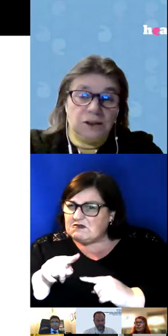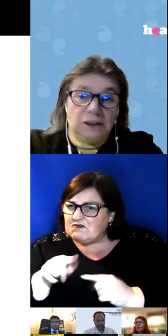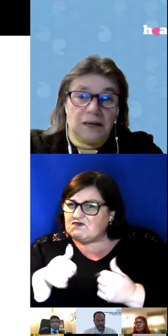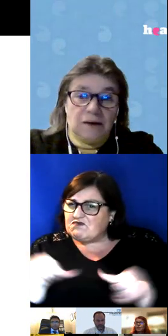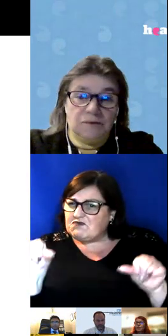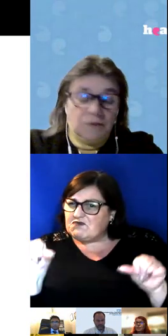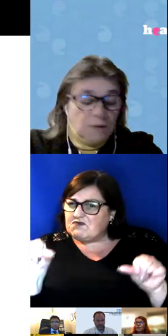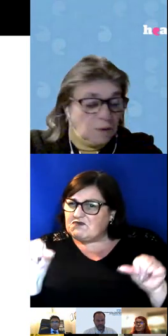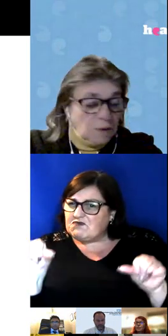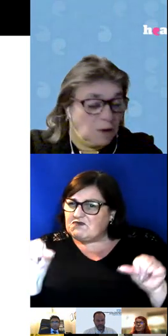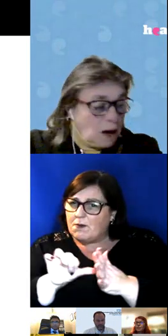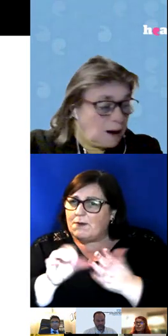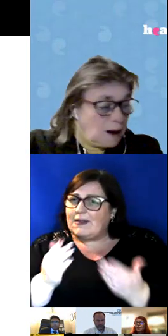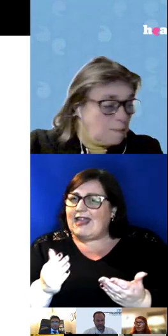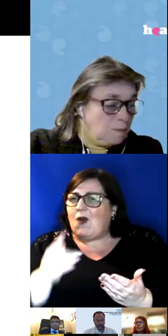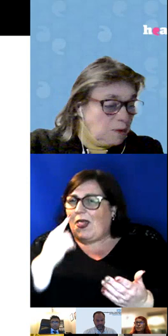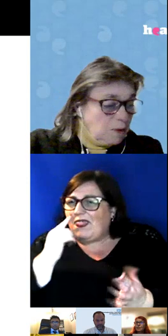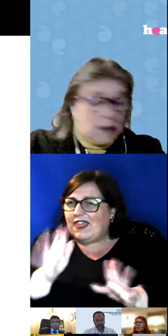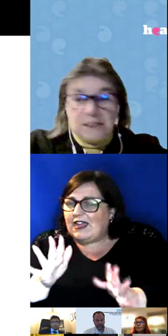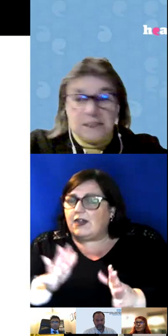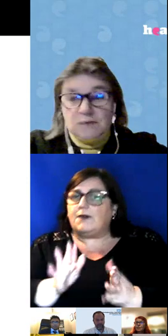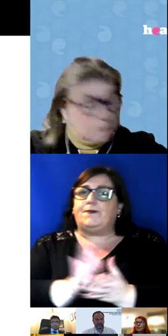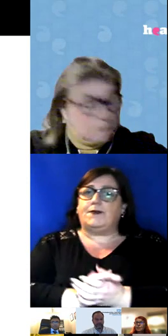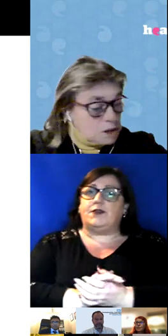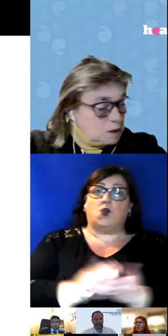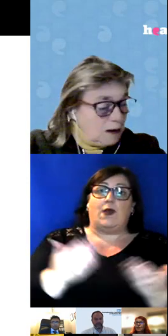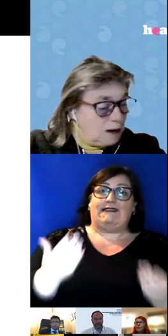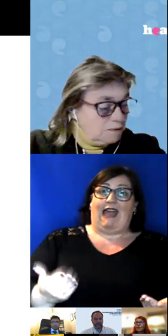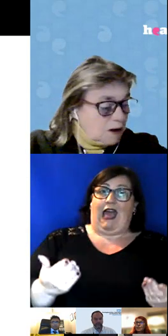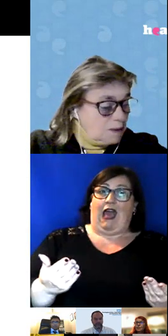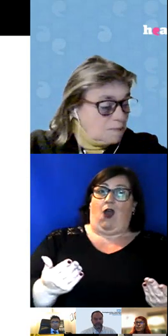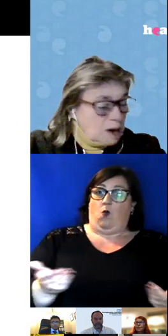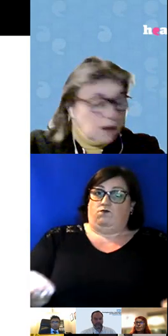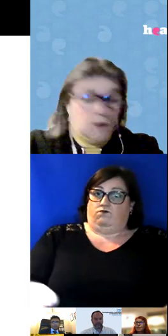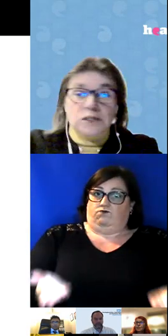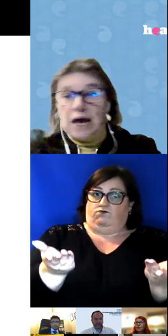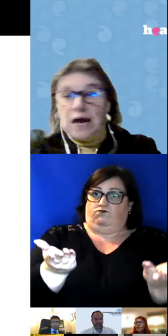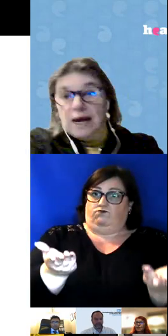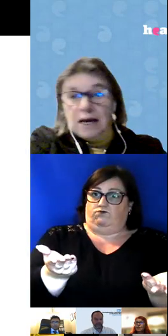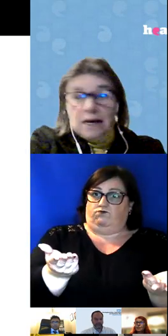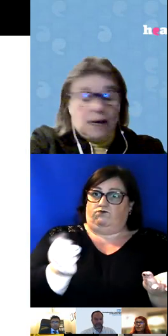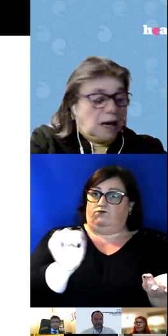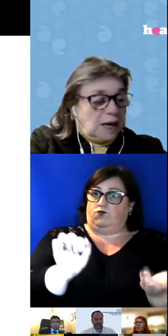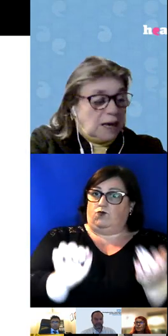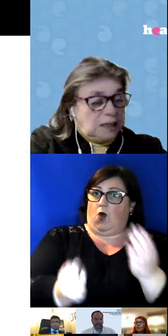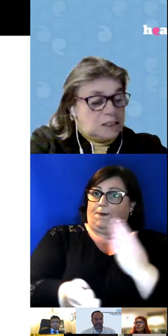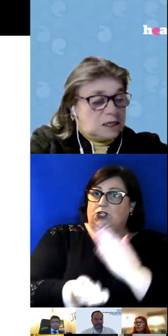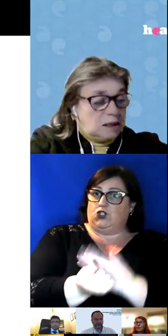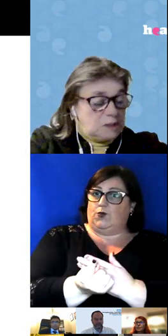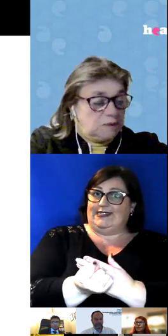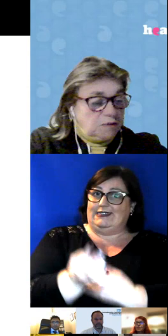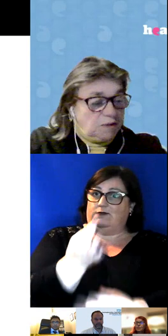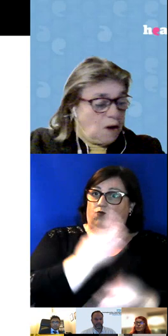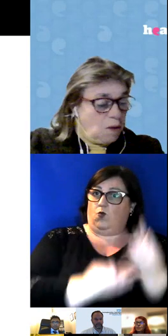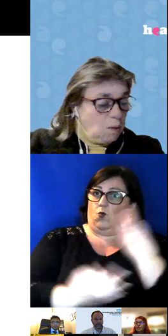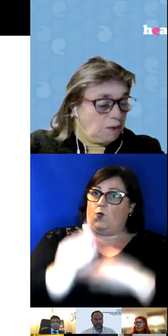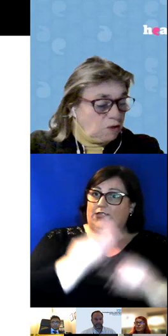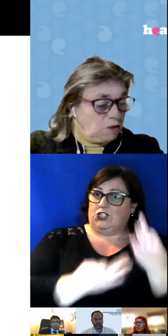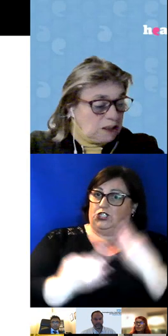an opportunity now for you guys in the room to have your say in terms